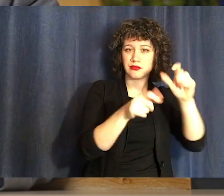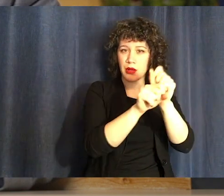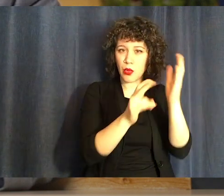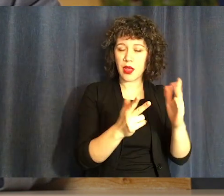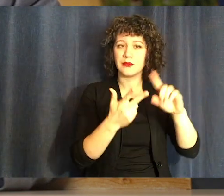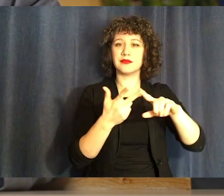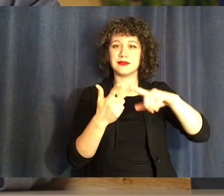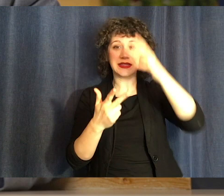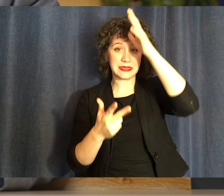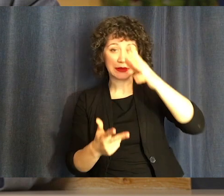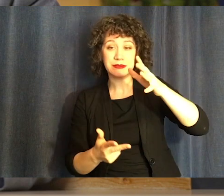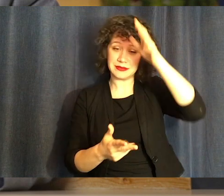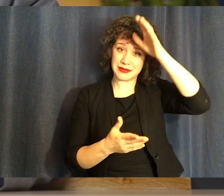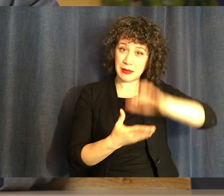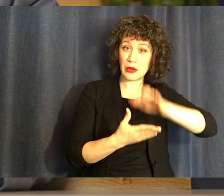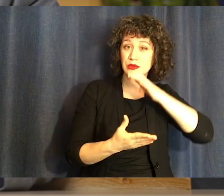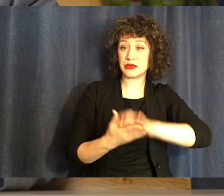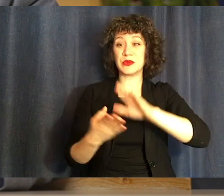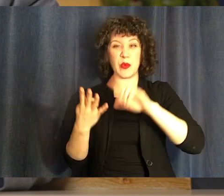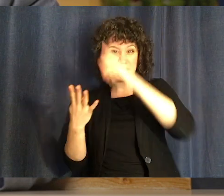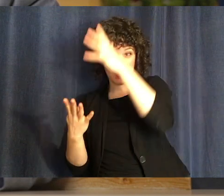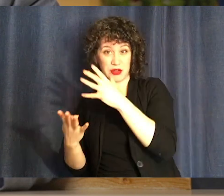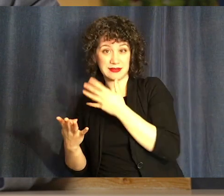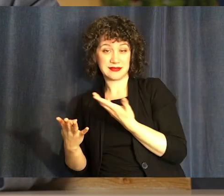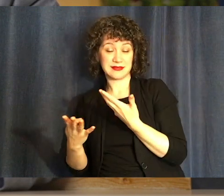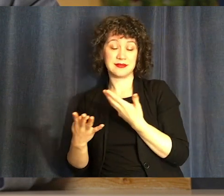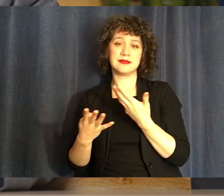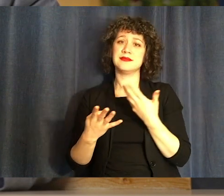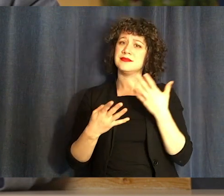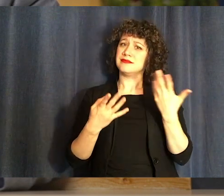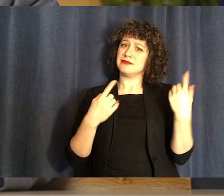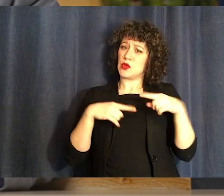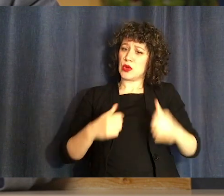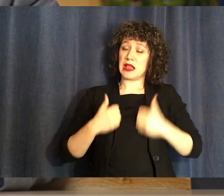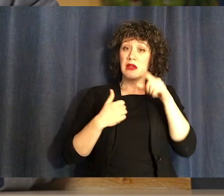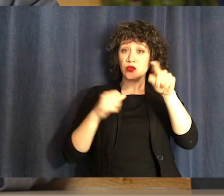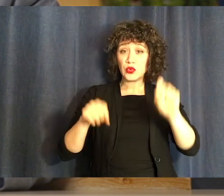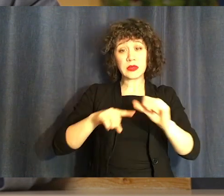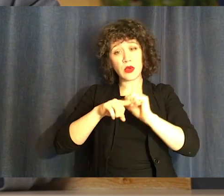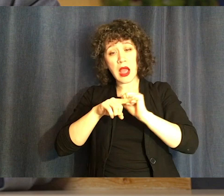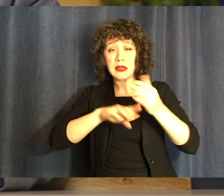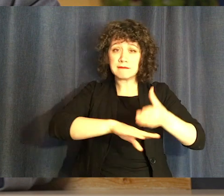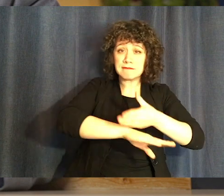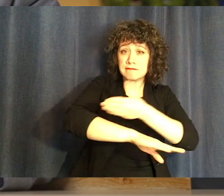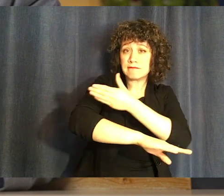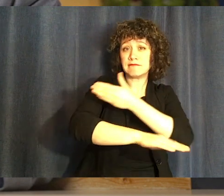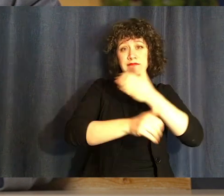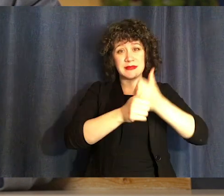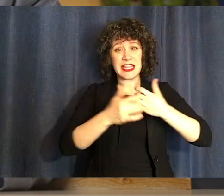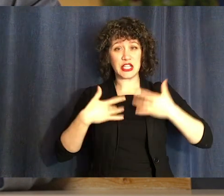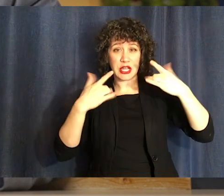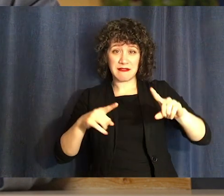Like everything else in life, you'll get chances to practice and hopefully the opportunity to improve on each subsequent event. Take advantage of